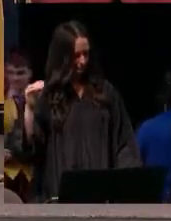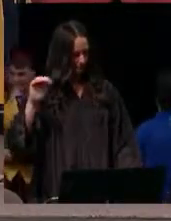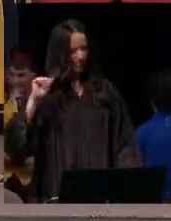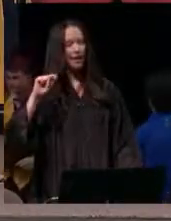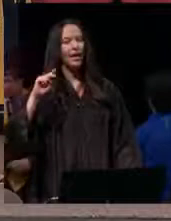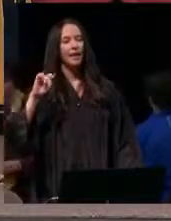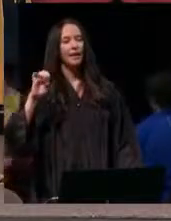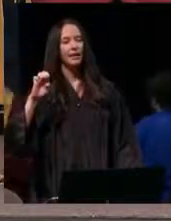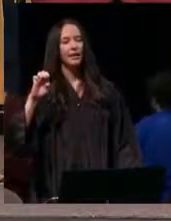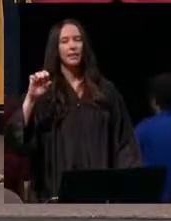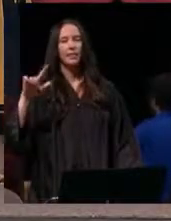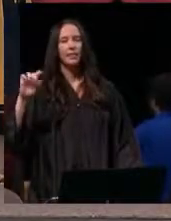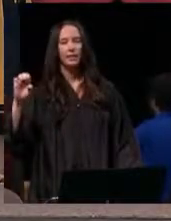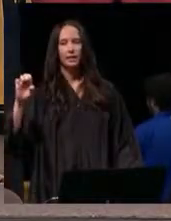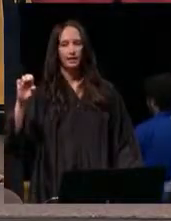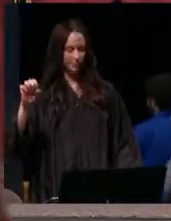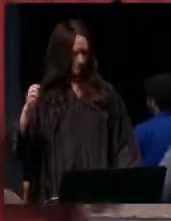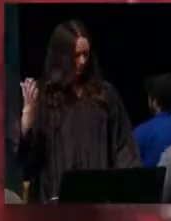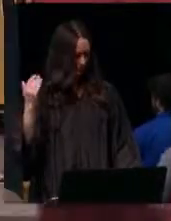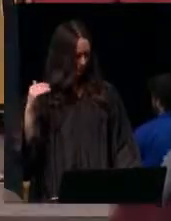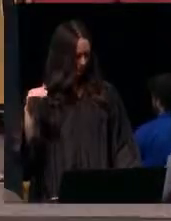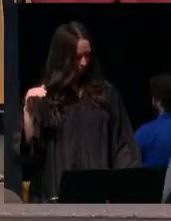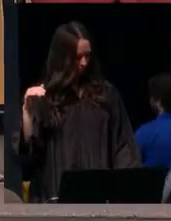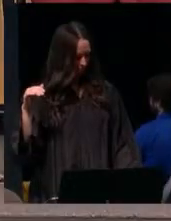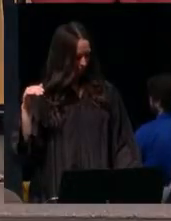Annie Lee.